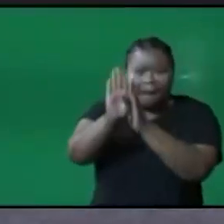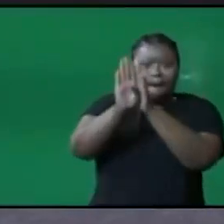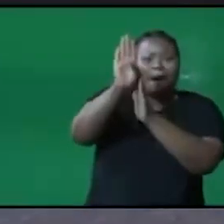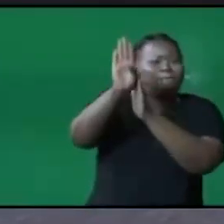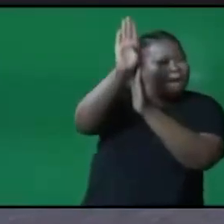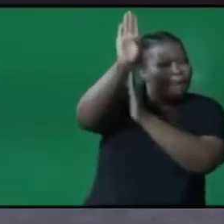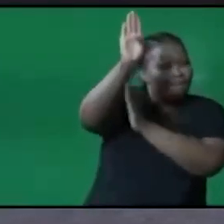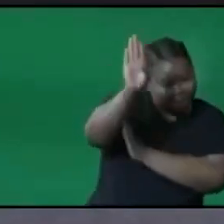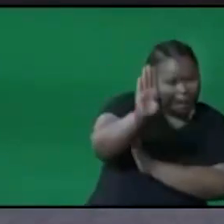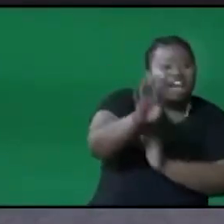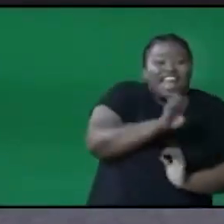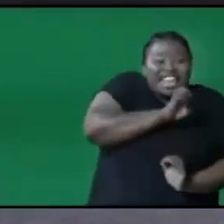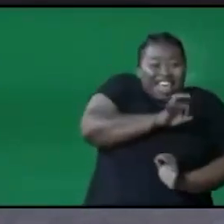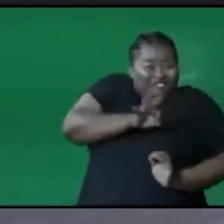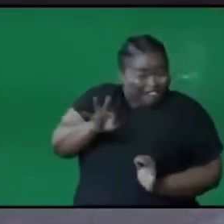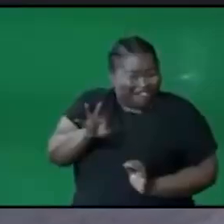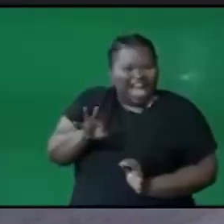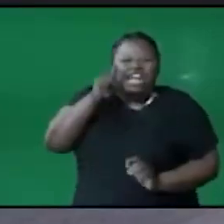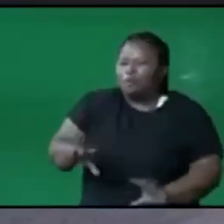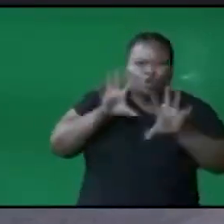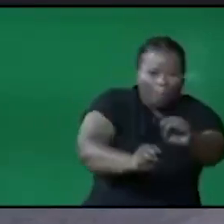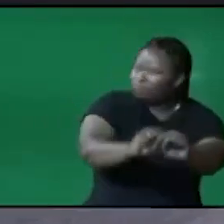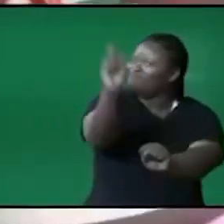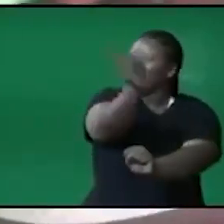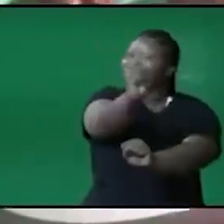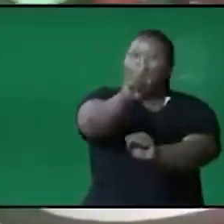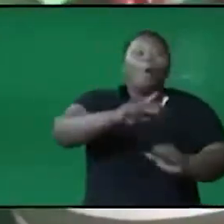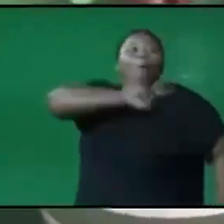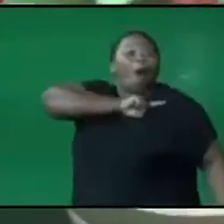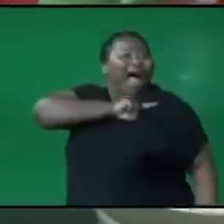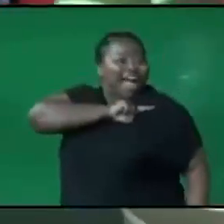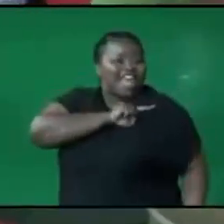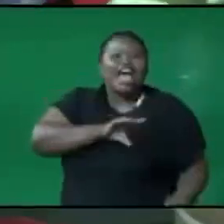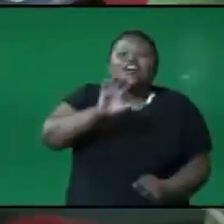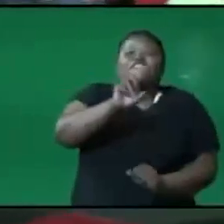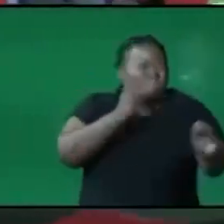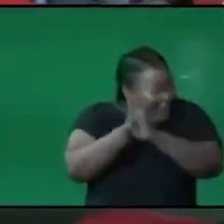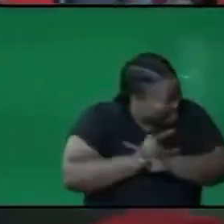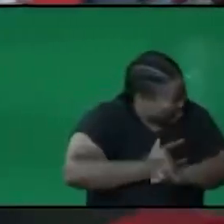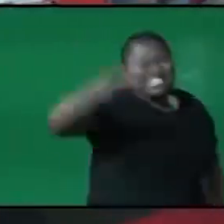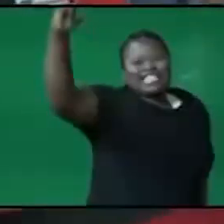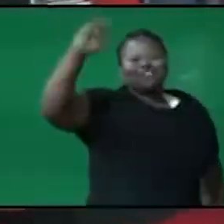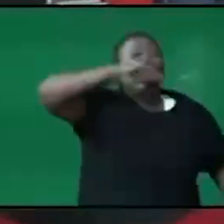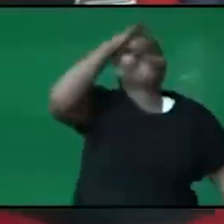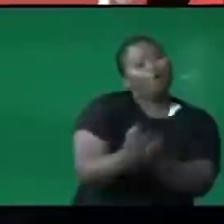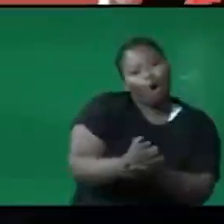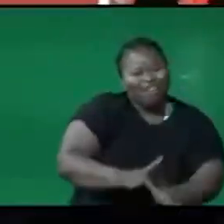and higher. The EFF is unstoppable because victory is